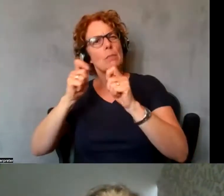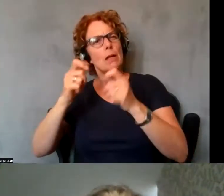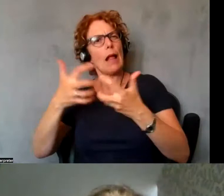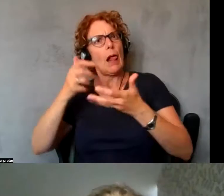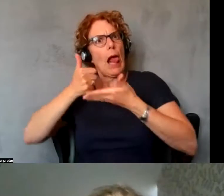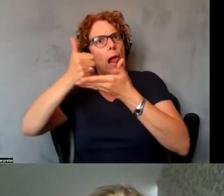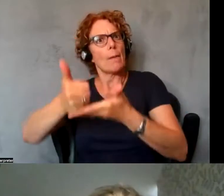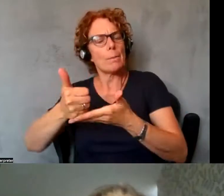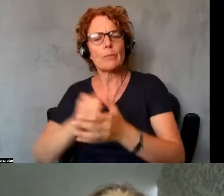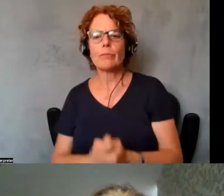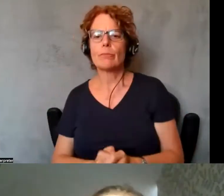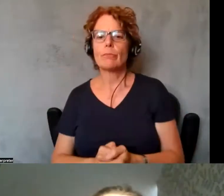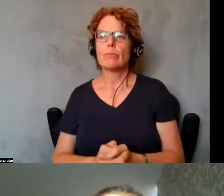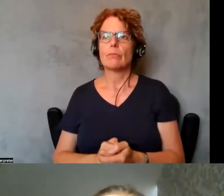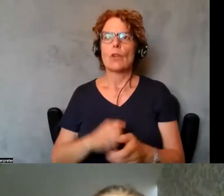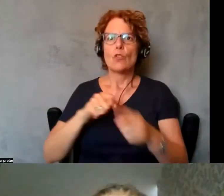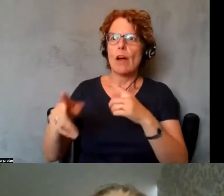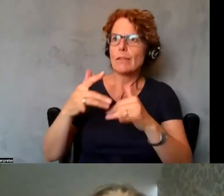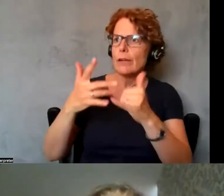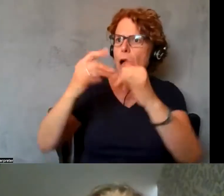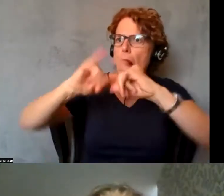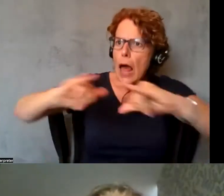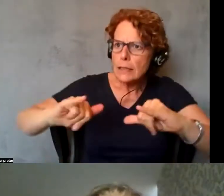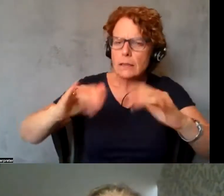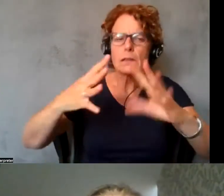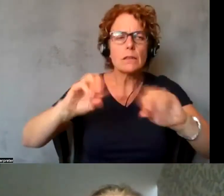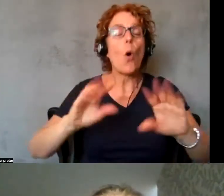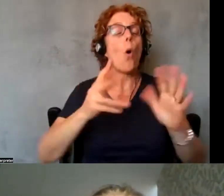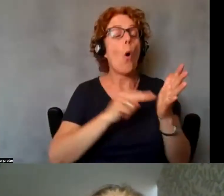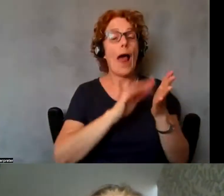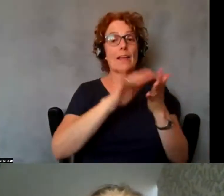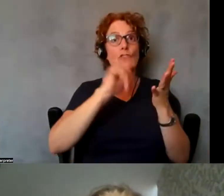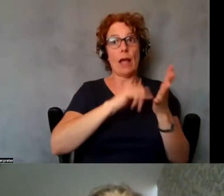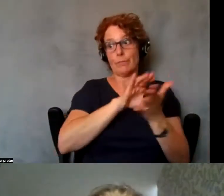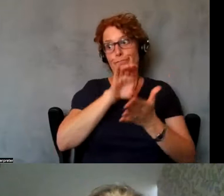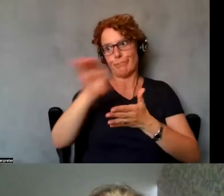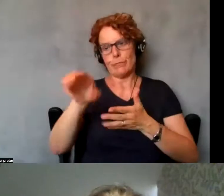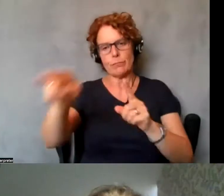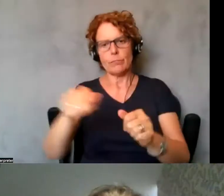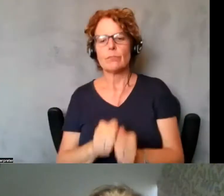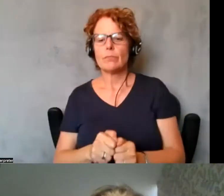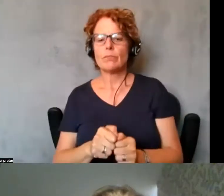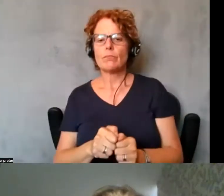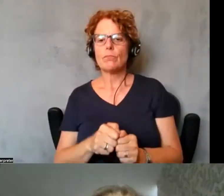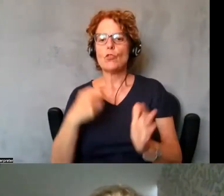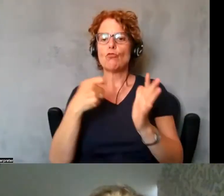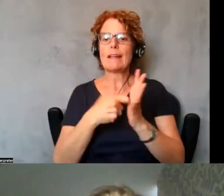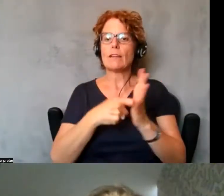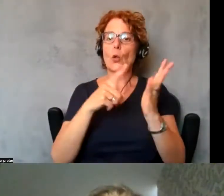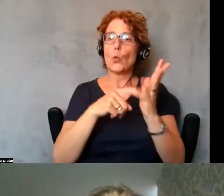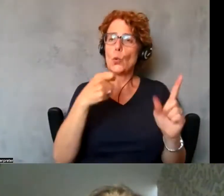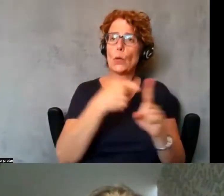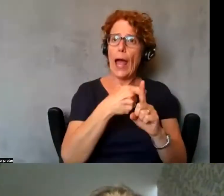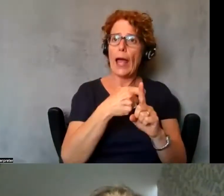trying to get the treatment licensed or get it paid for by the NHS. Retina UK and the Usher Kids